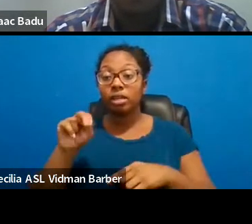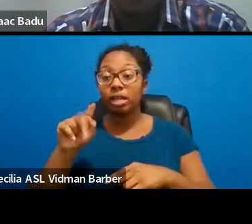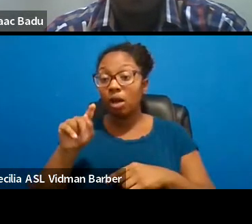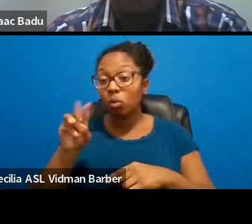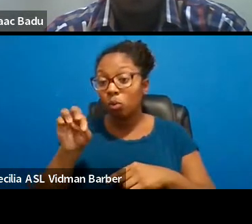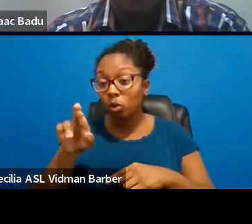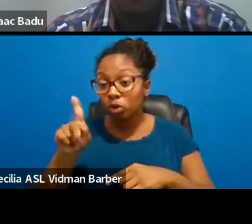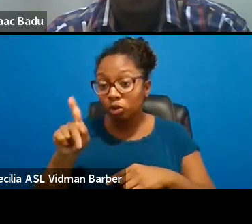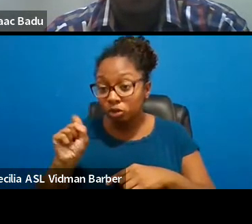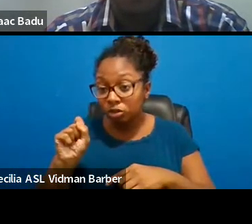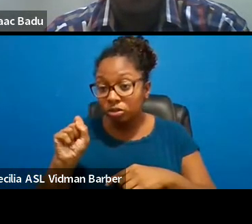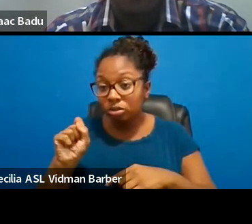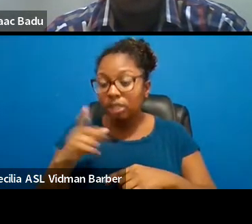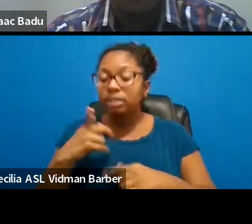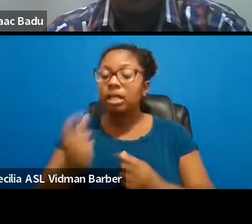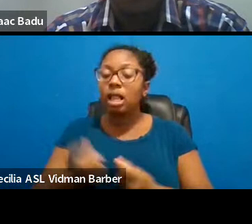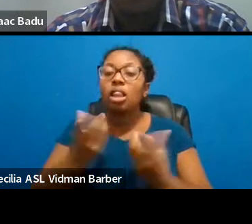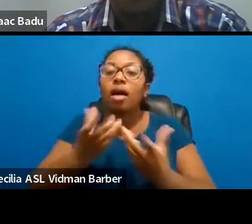value in